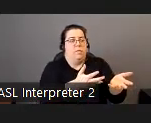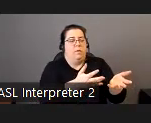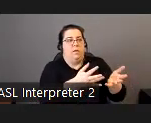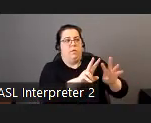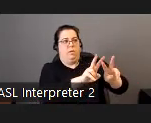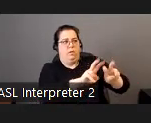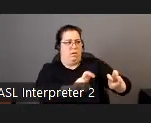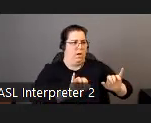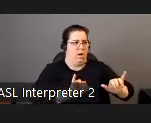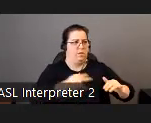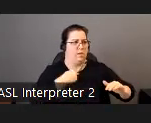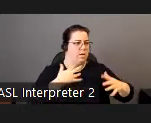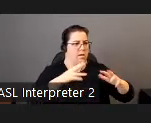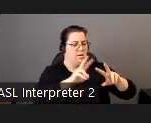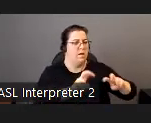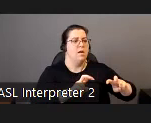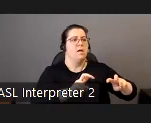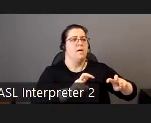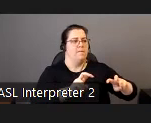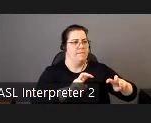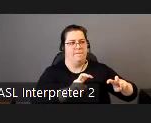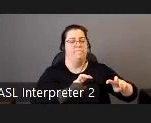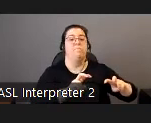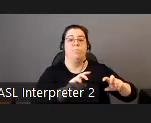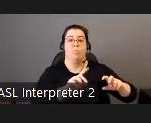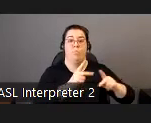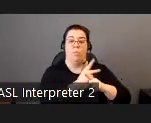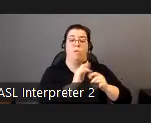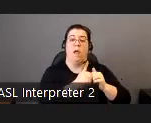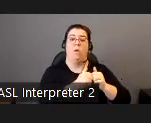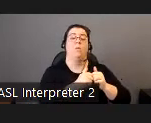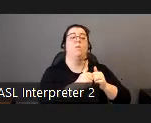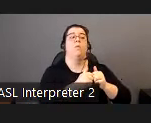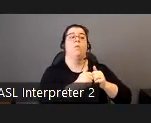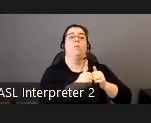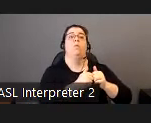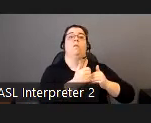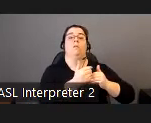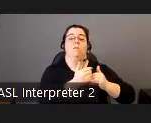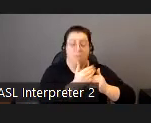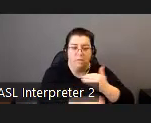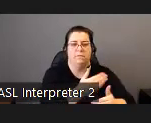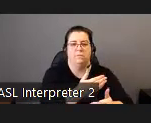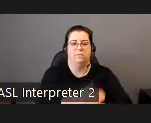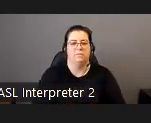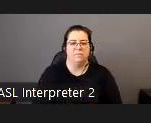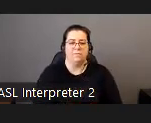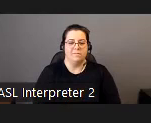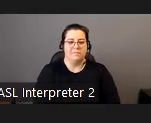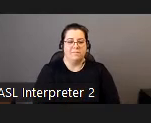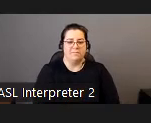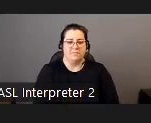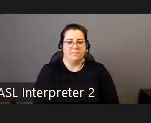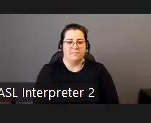how to move forward. I wanted to reference Future Us. It's a